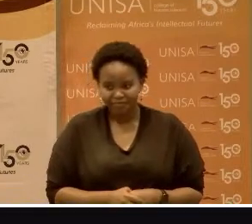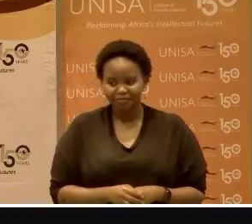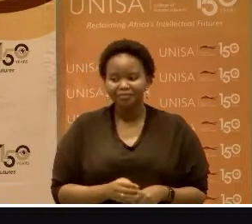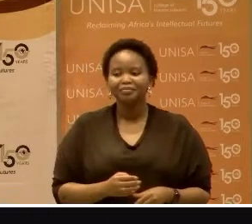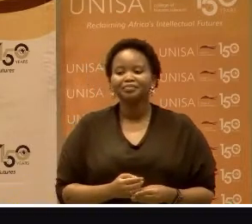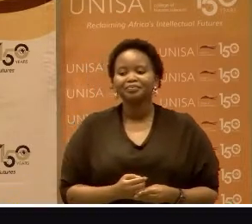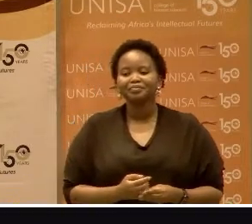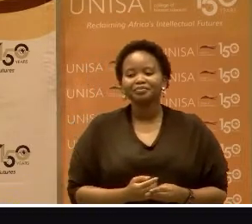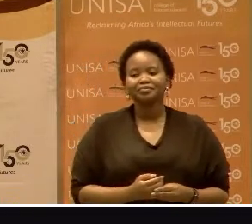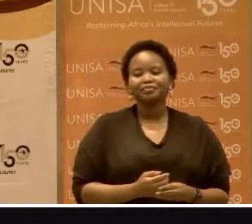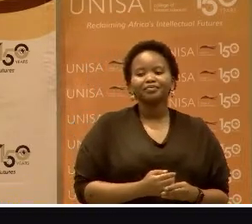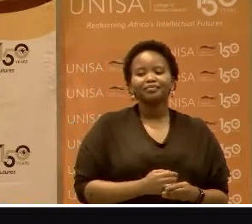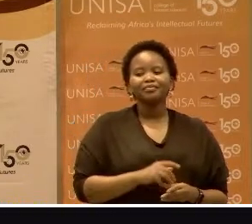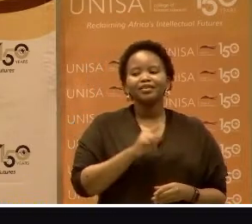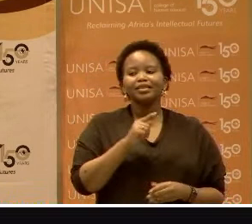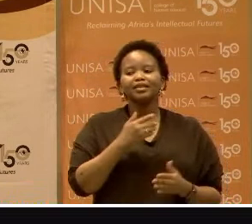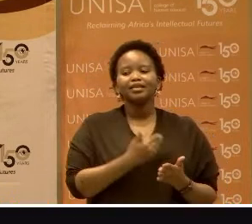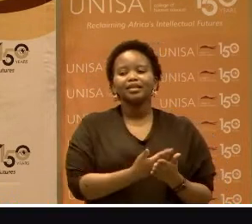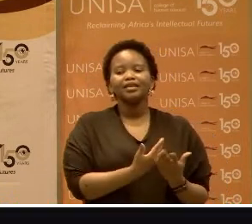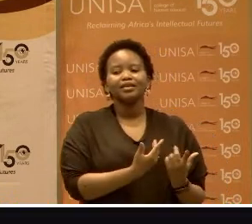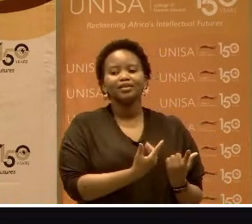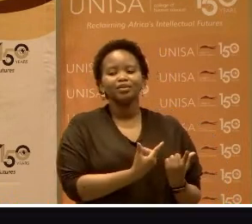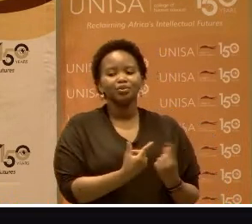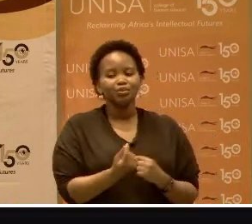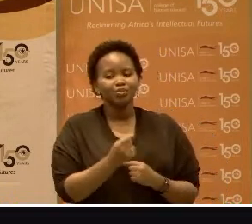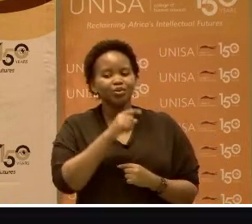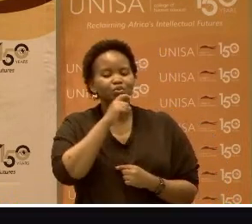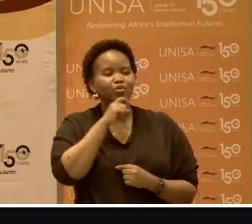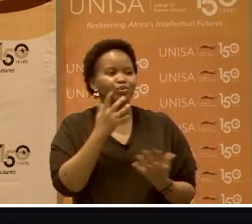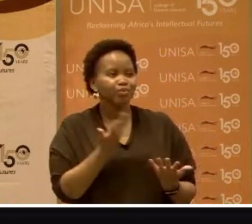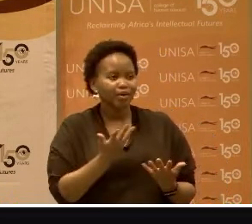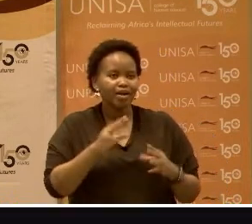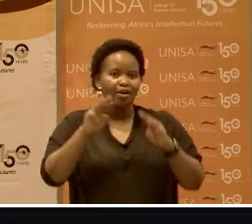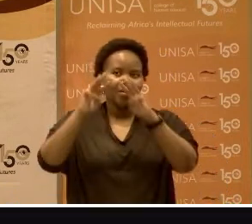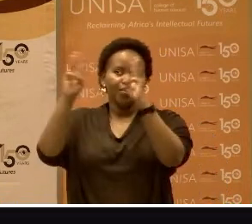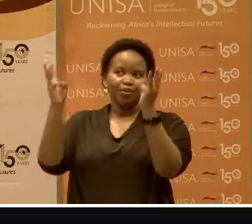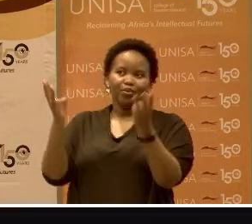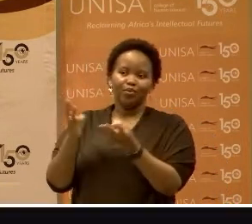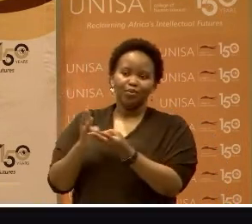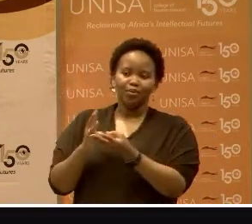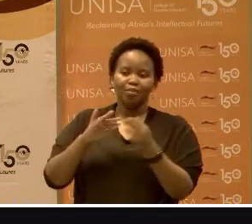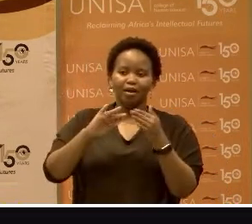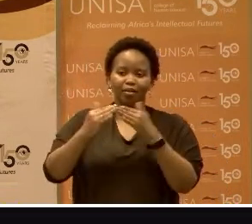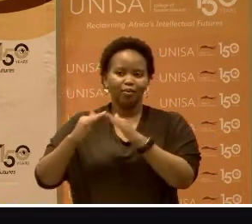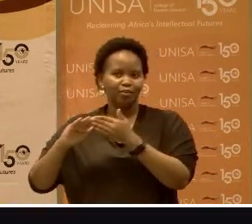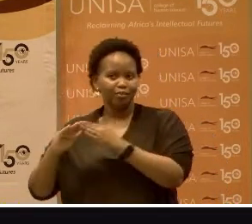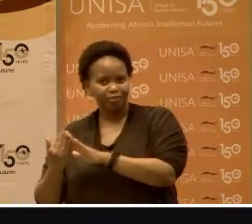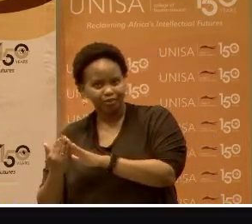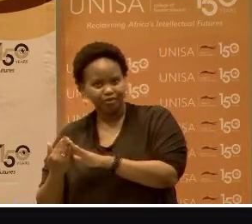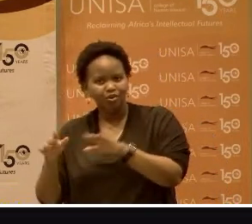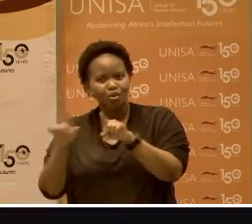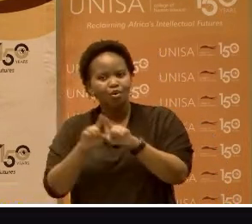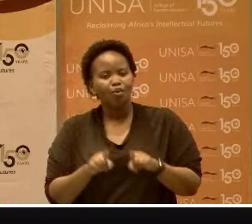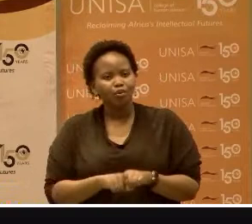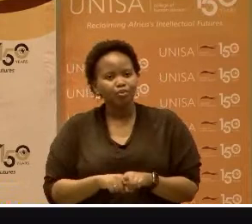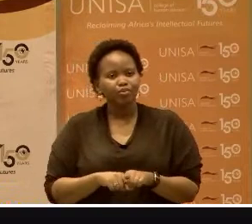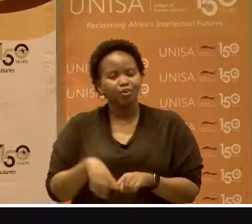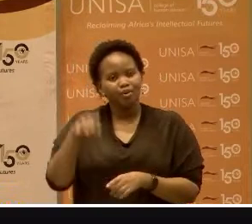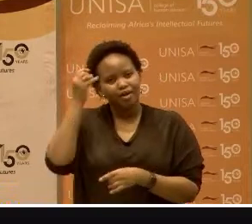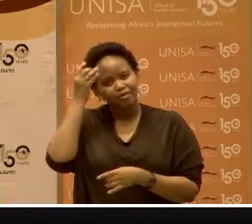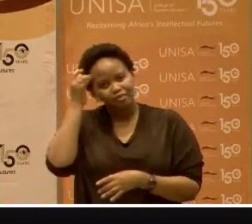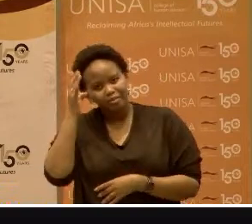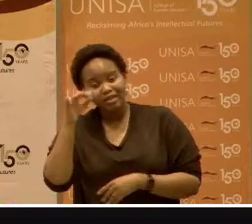of global community through cultural heritage and consider the contribution of library information science toward